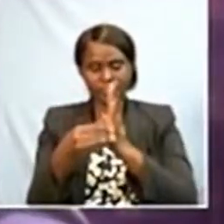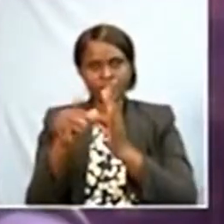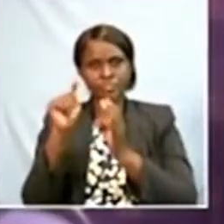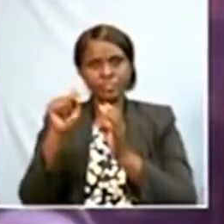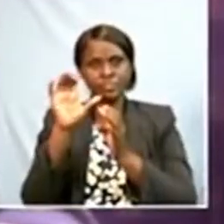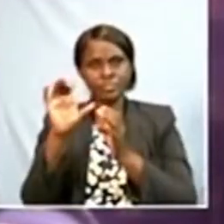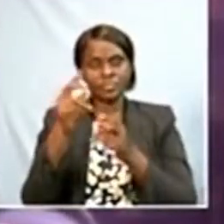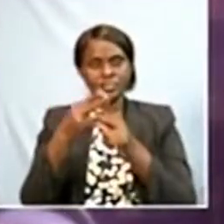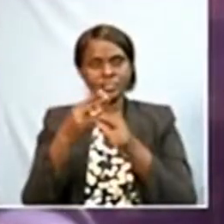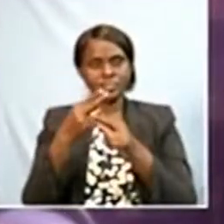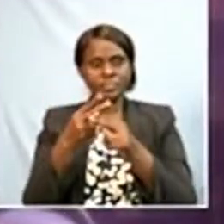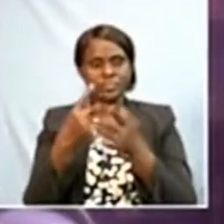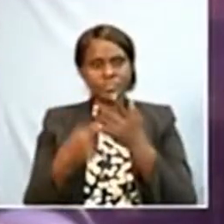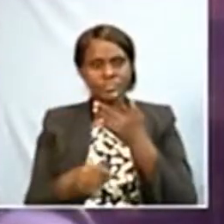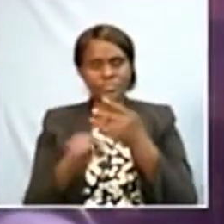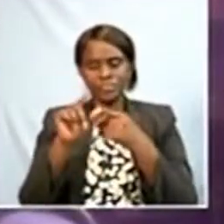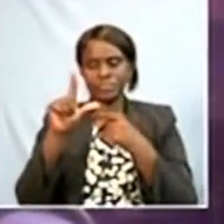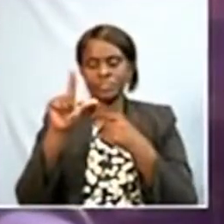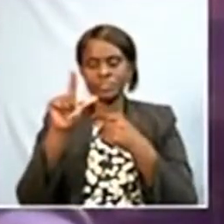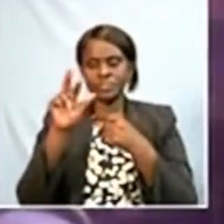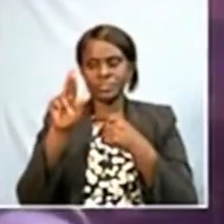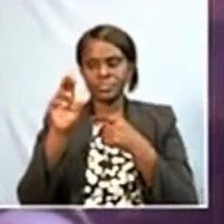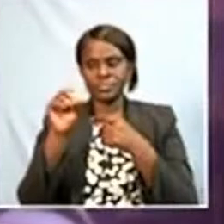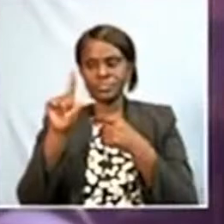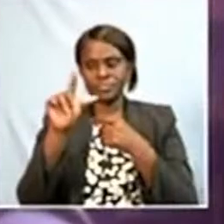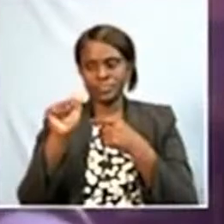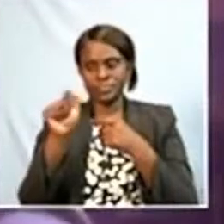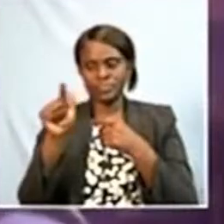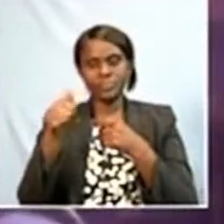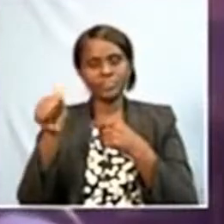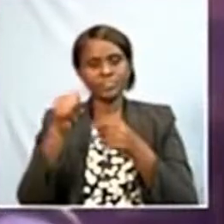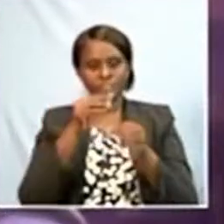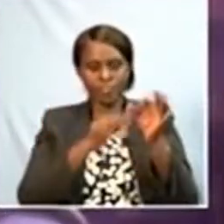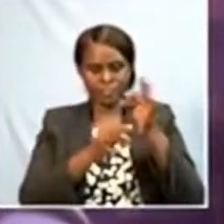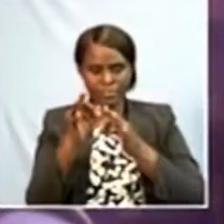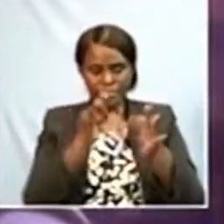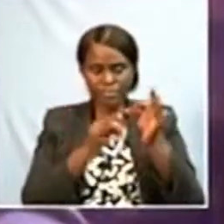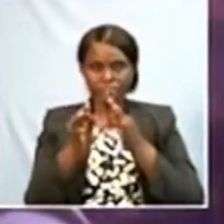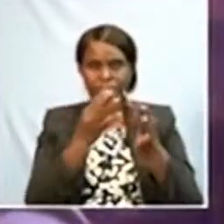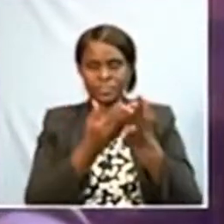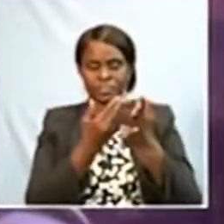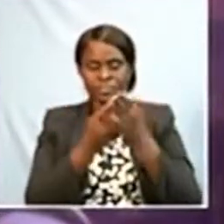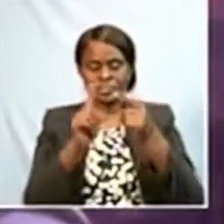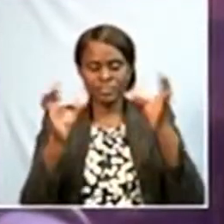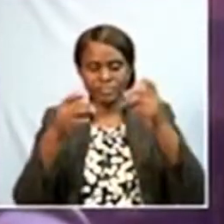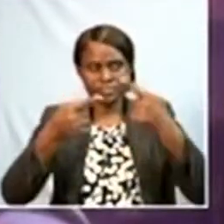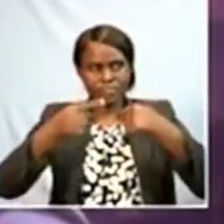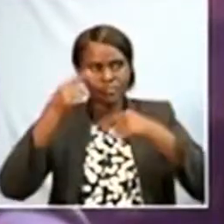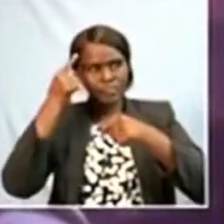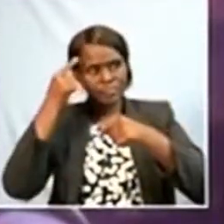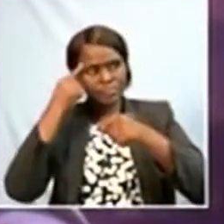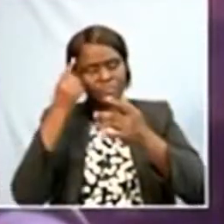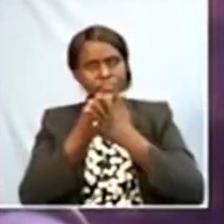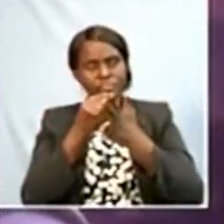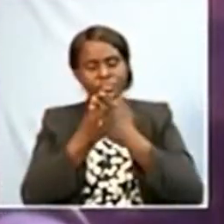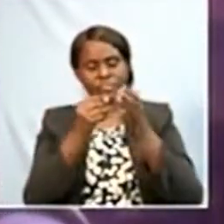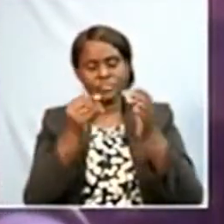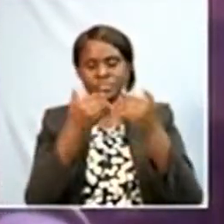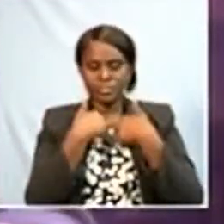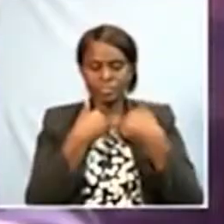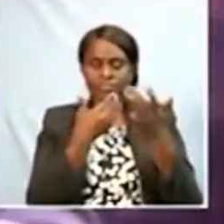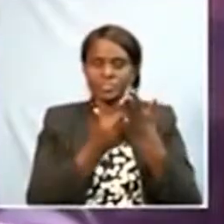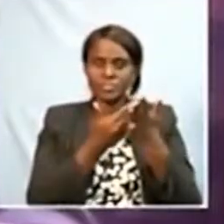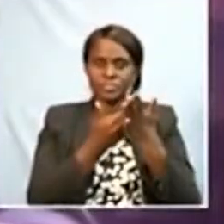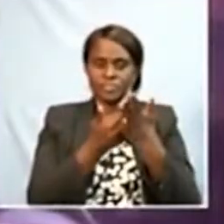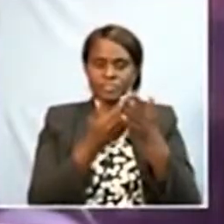town clerk, Ms. Laura Mukanta. They've just made their submissions to the Committee on Local Government Accounts on the